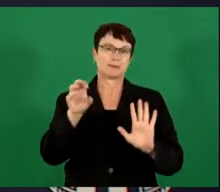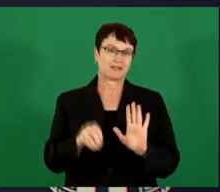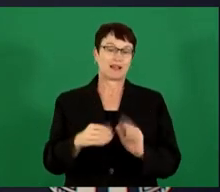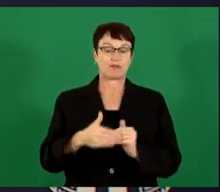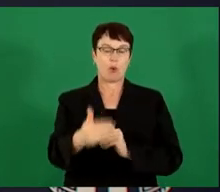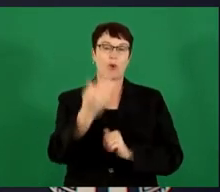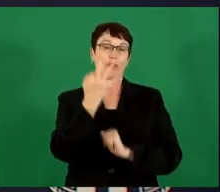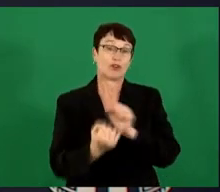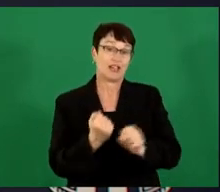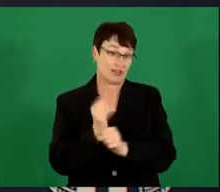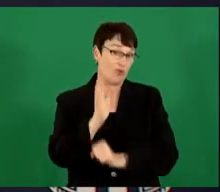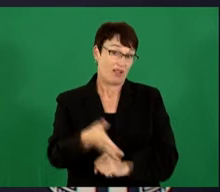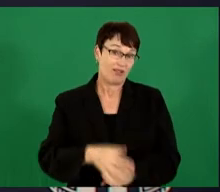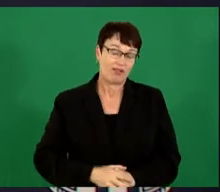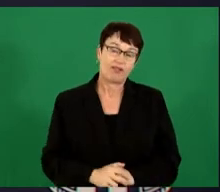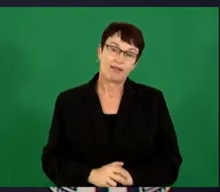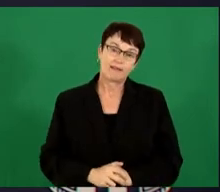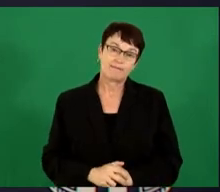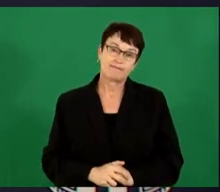3 years.